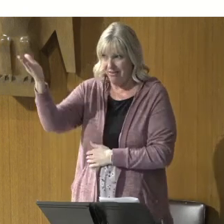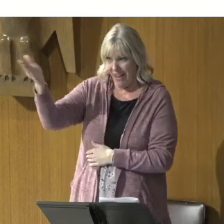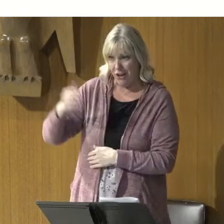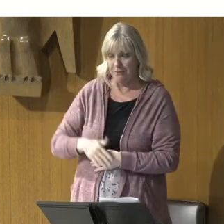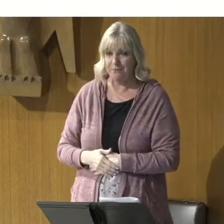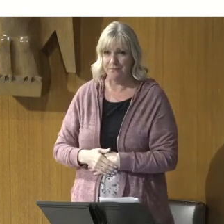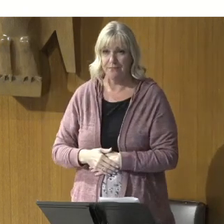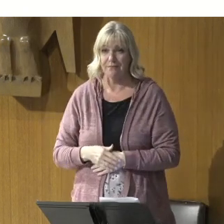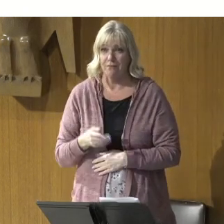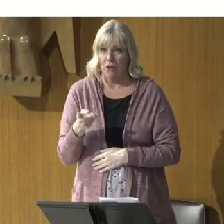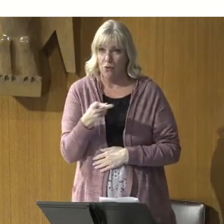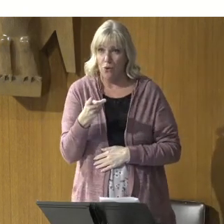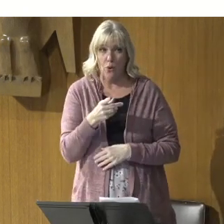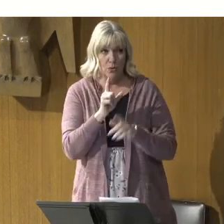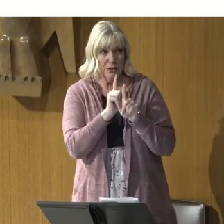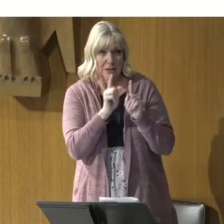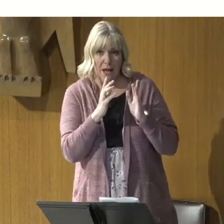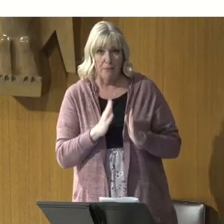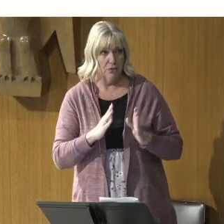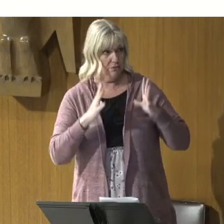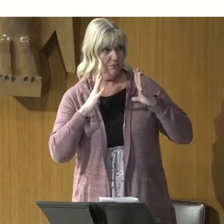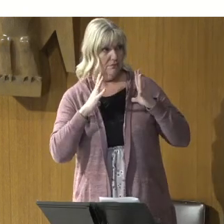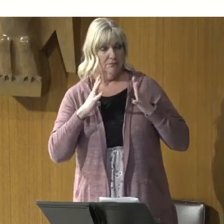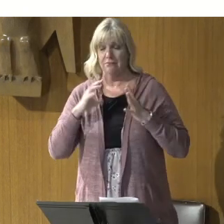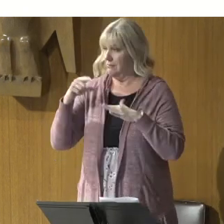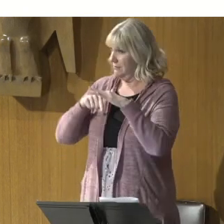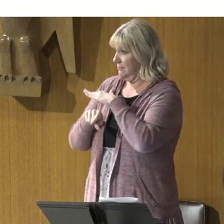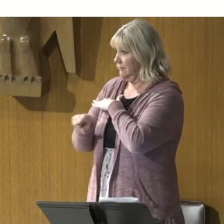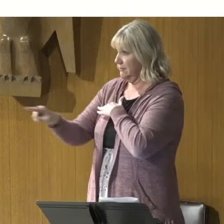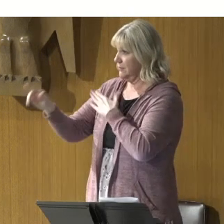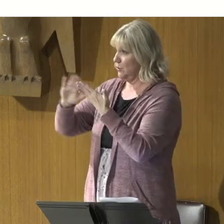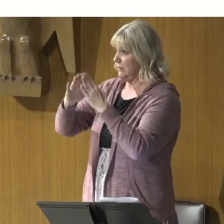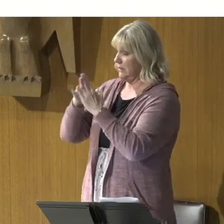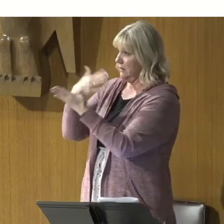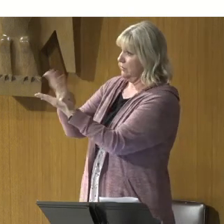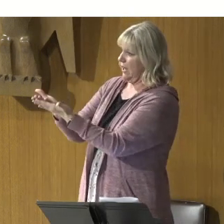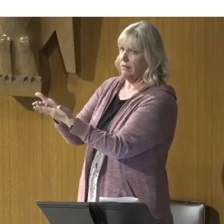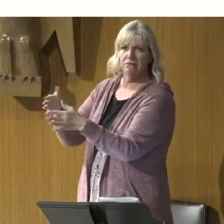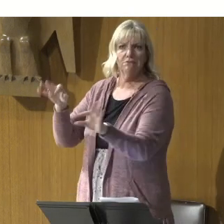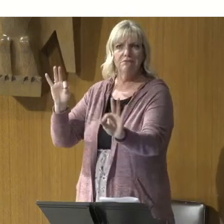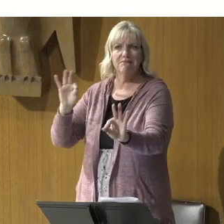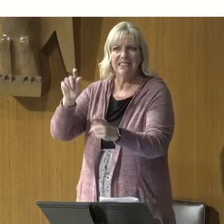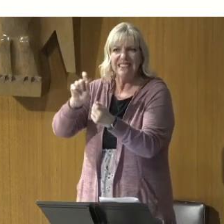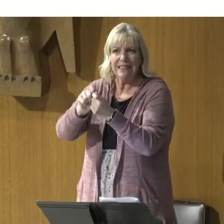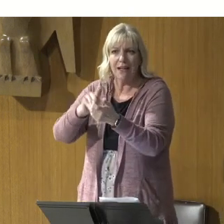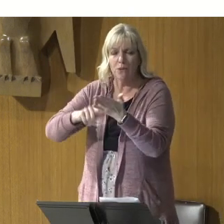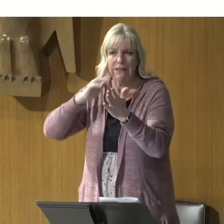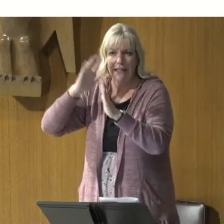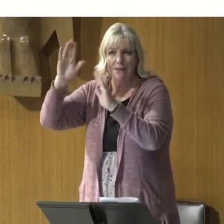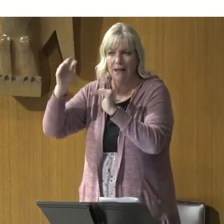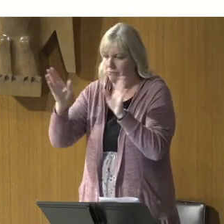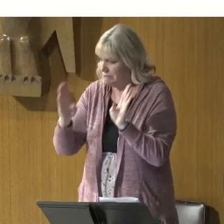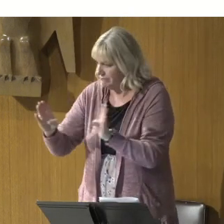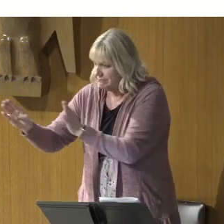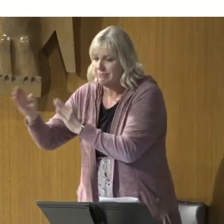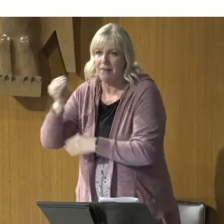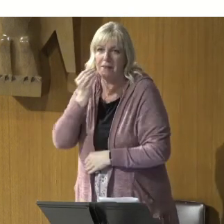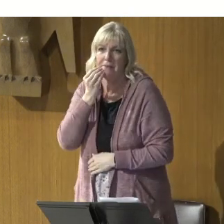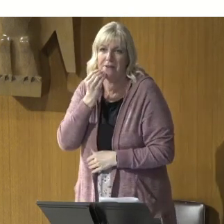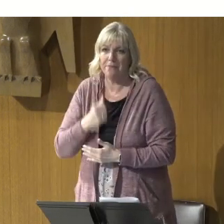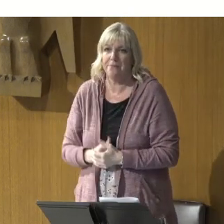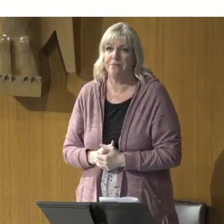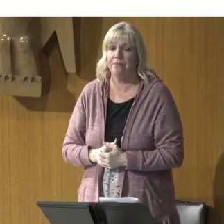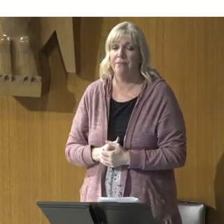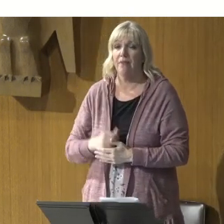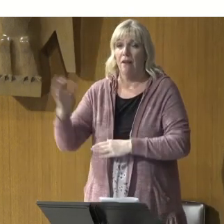the disciples set out and went into the city and found everything as he had told them, and they prepared the Passover meal. When it